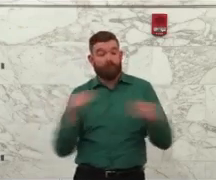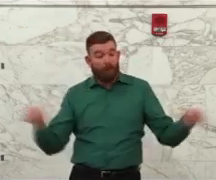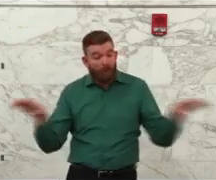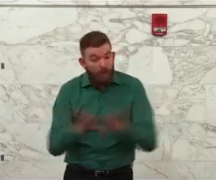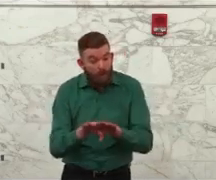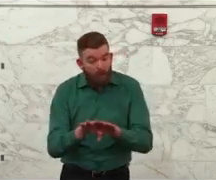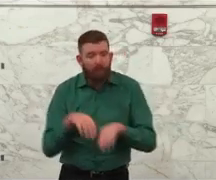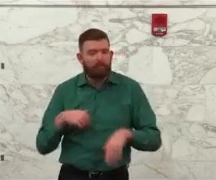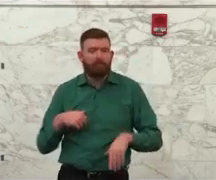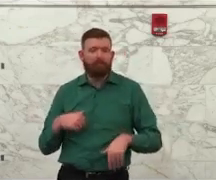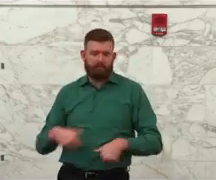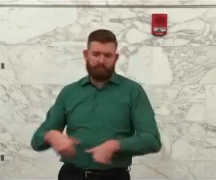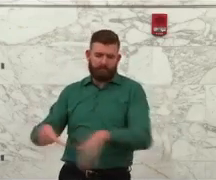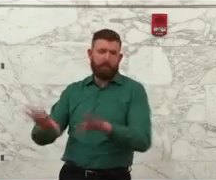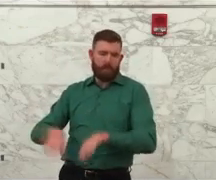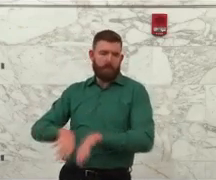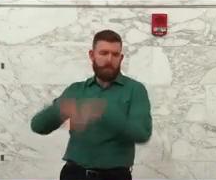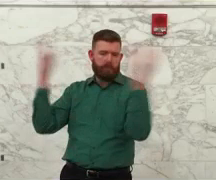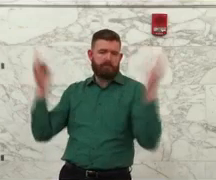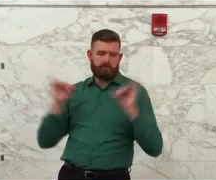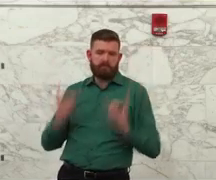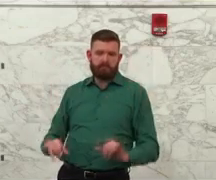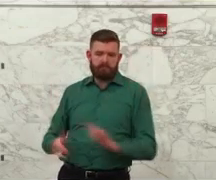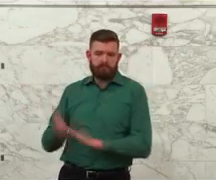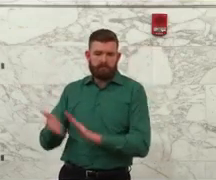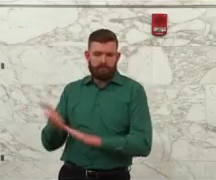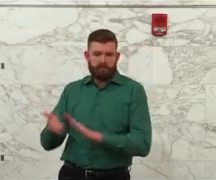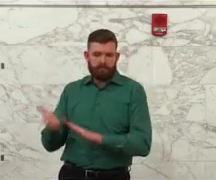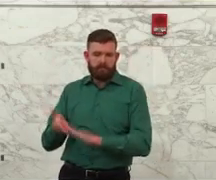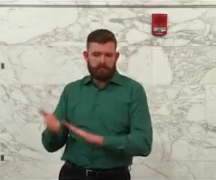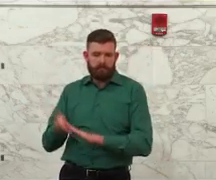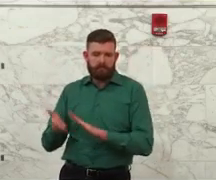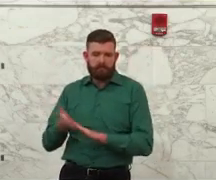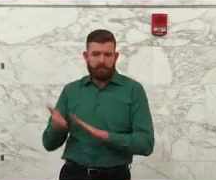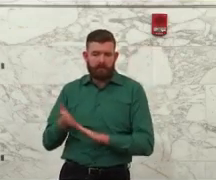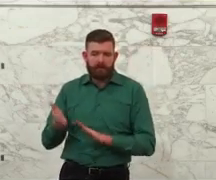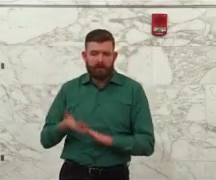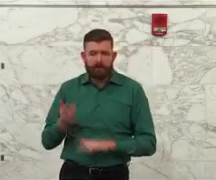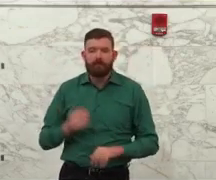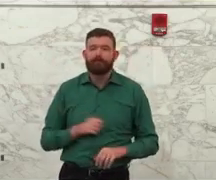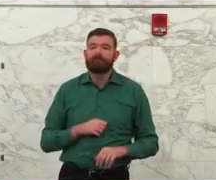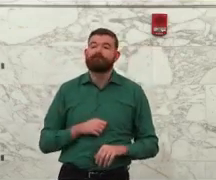Secondly, in certain communities, they have not ones that I'm aware of that share pharmacies.